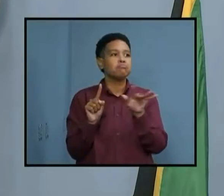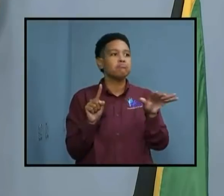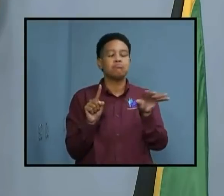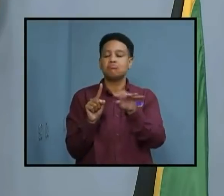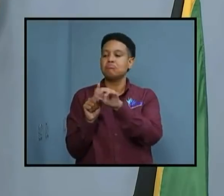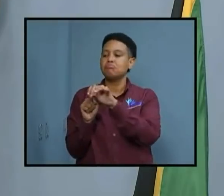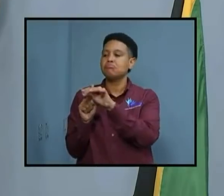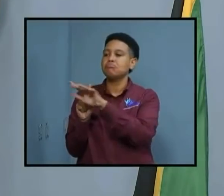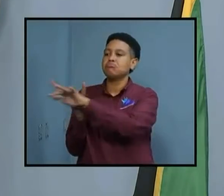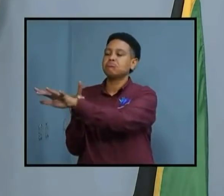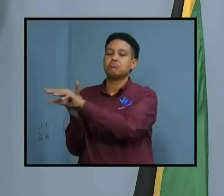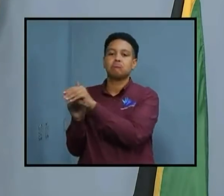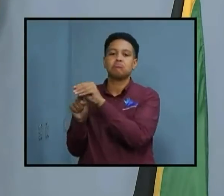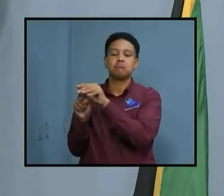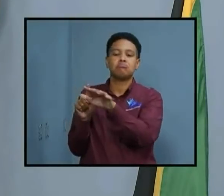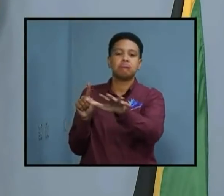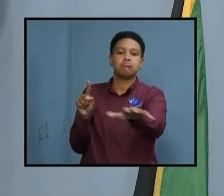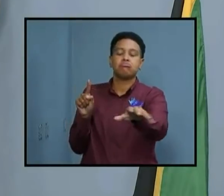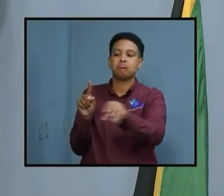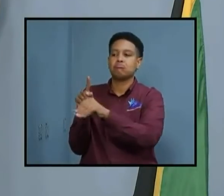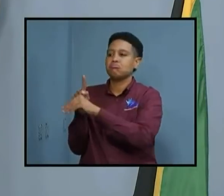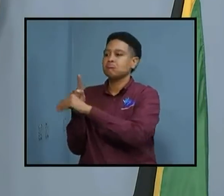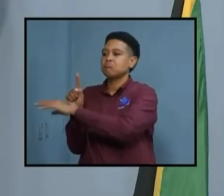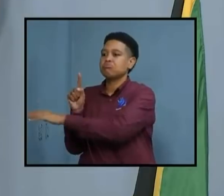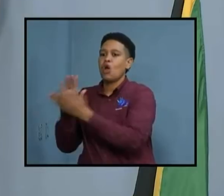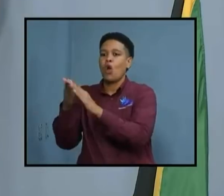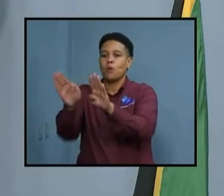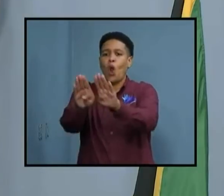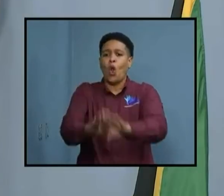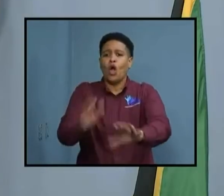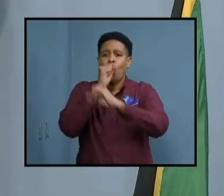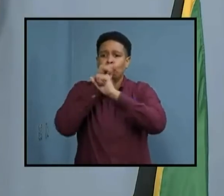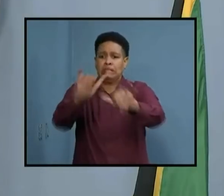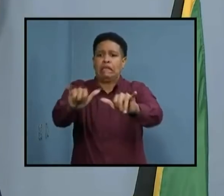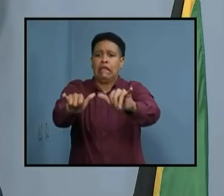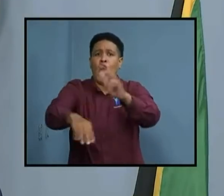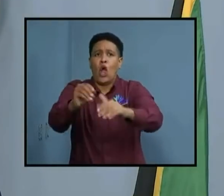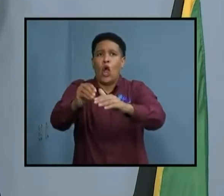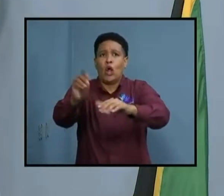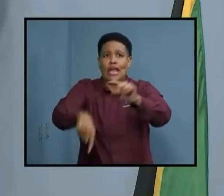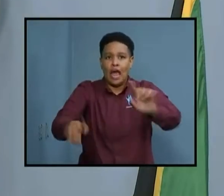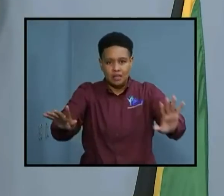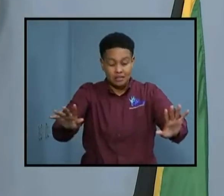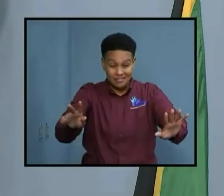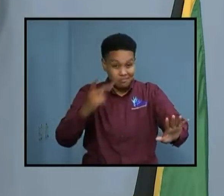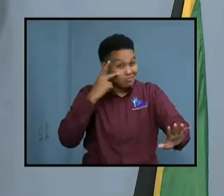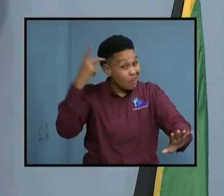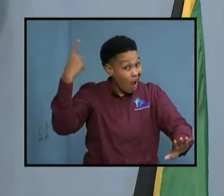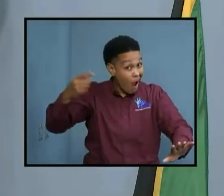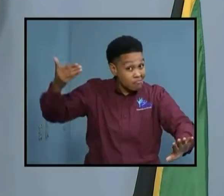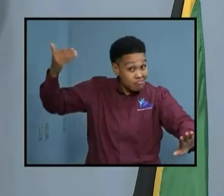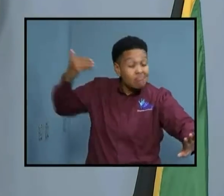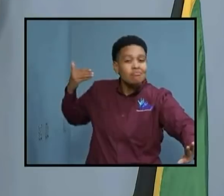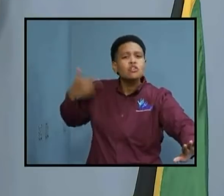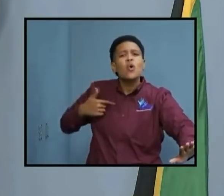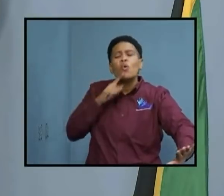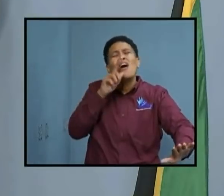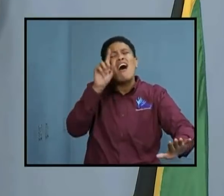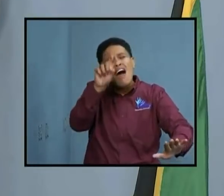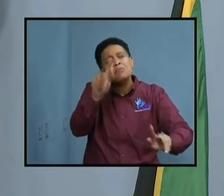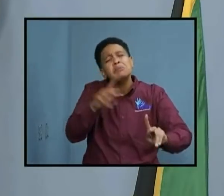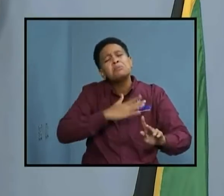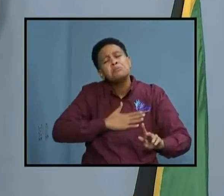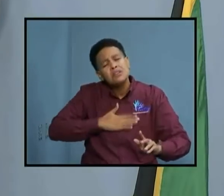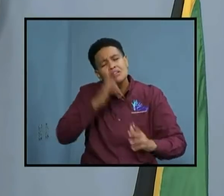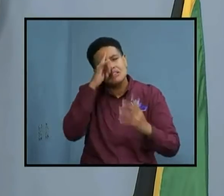lockdown. And we have seen cases like that. So it's very difficult, but we certainly encourage persons to comply. In